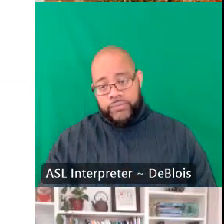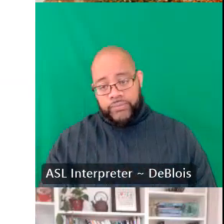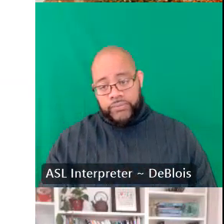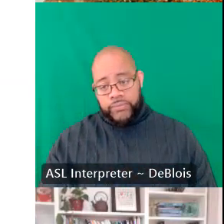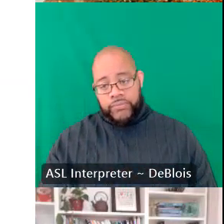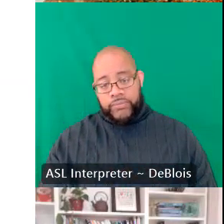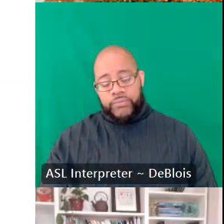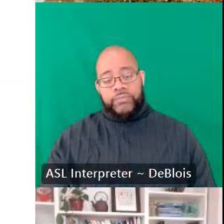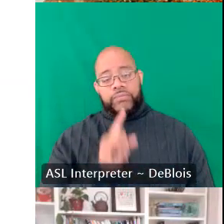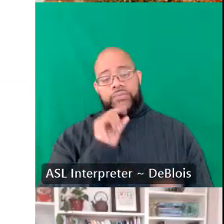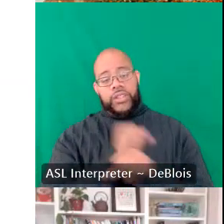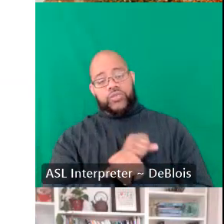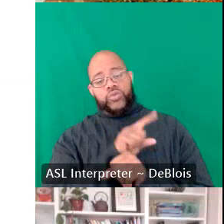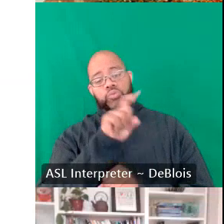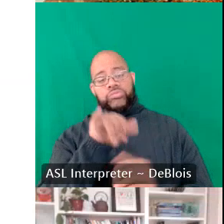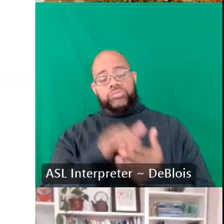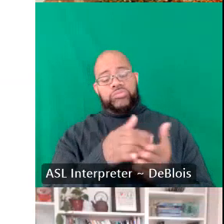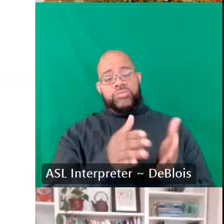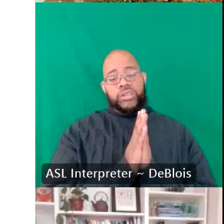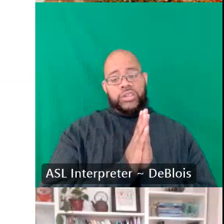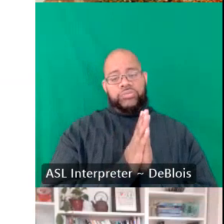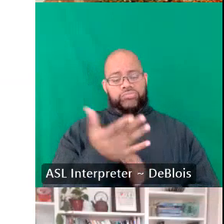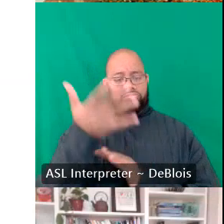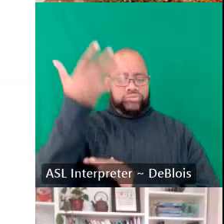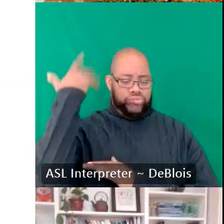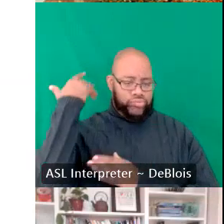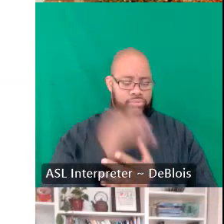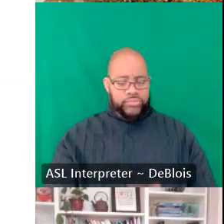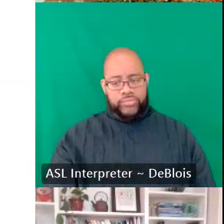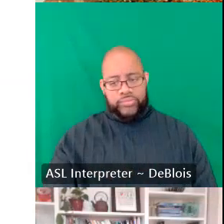was actually a question that was asked quite a while ago.